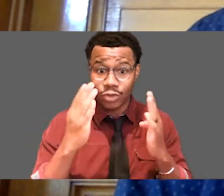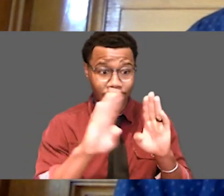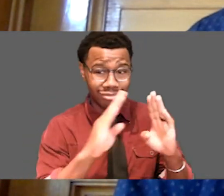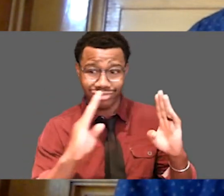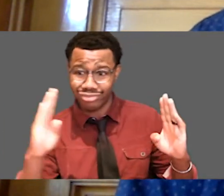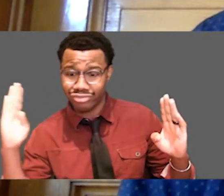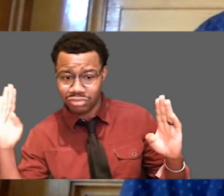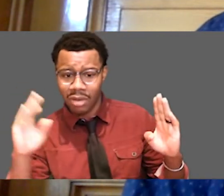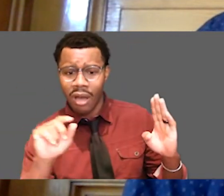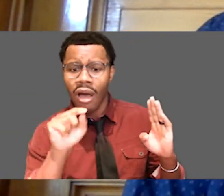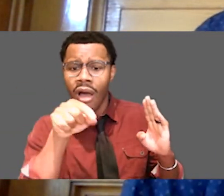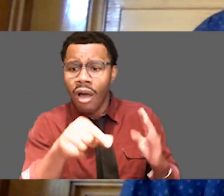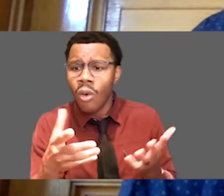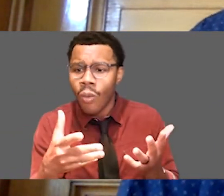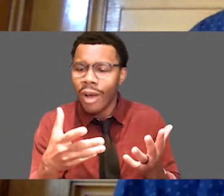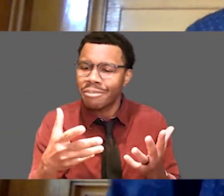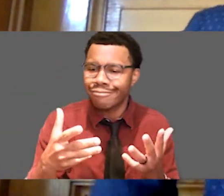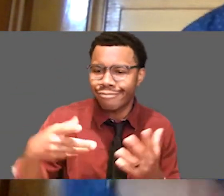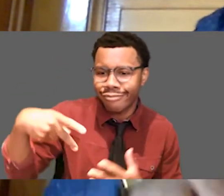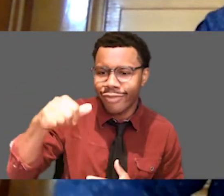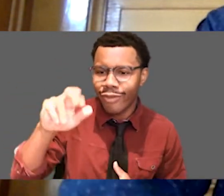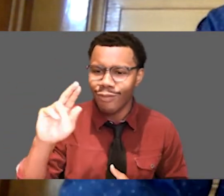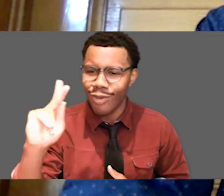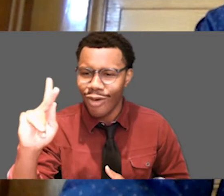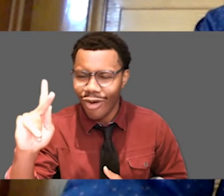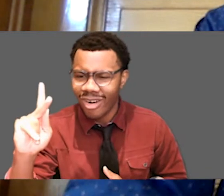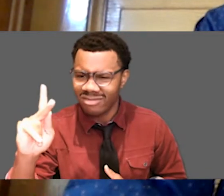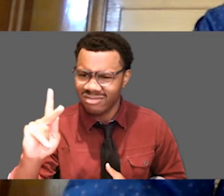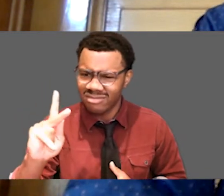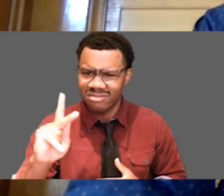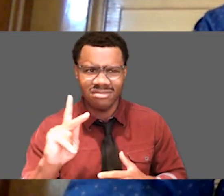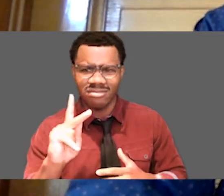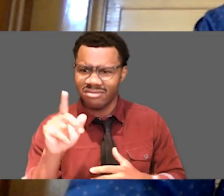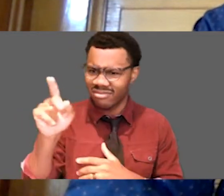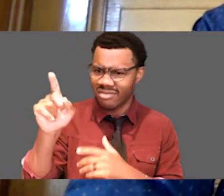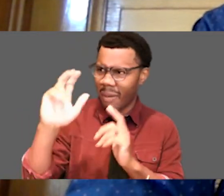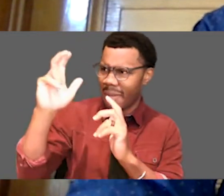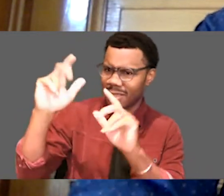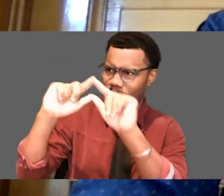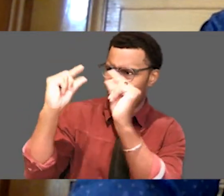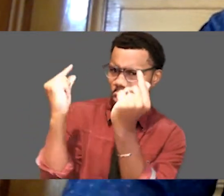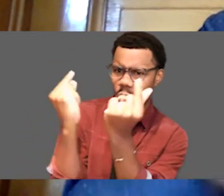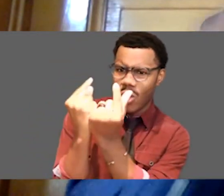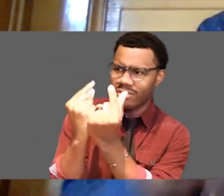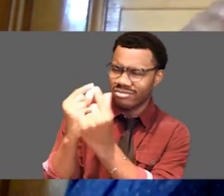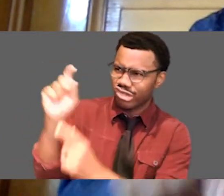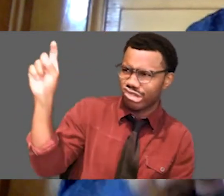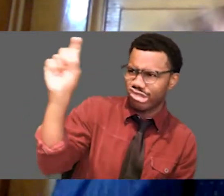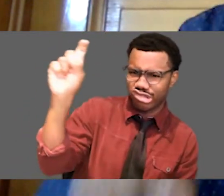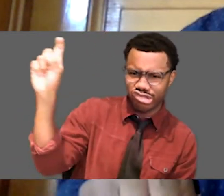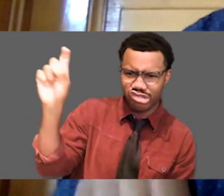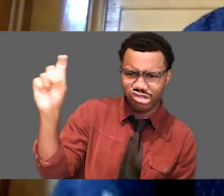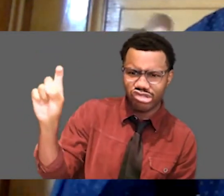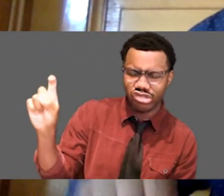our broken playground. Layers of gang graffiti decorated our basketball court. Our